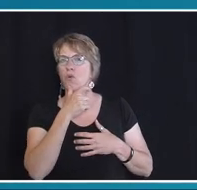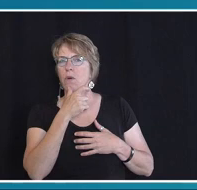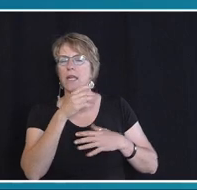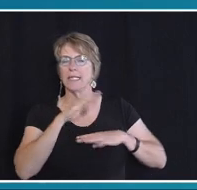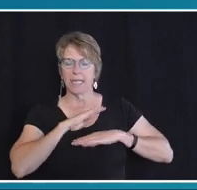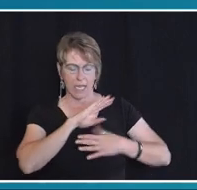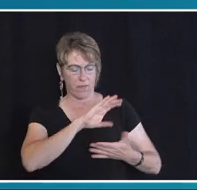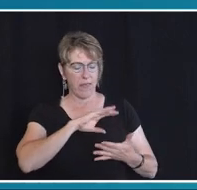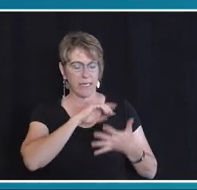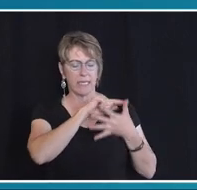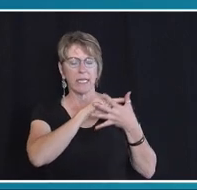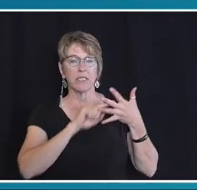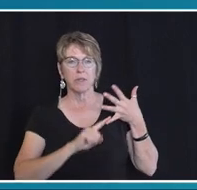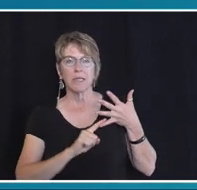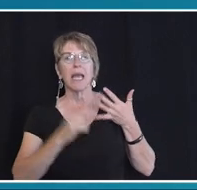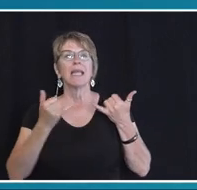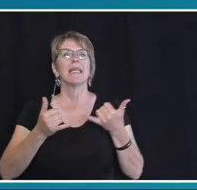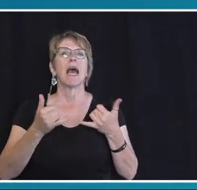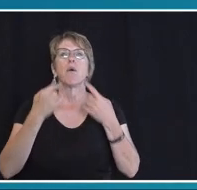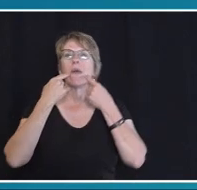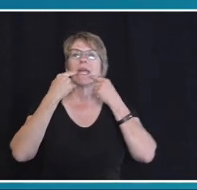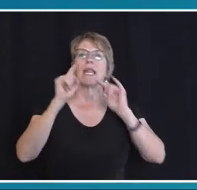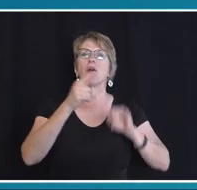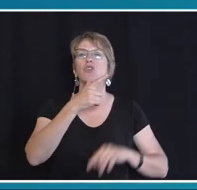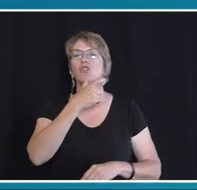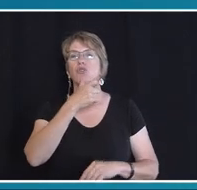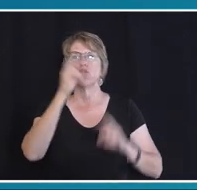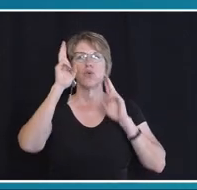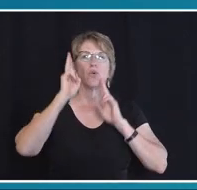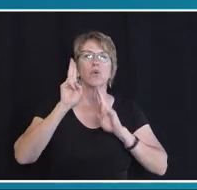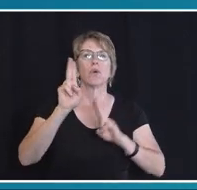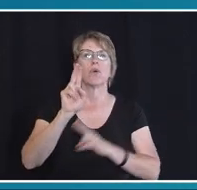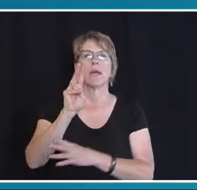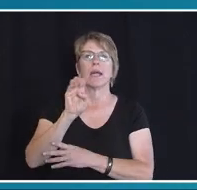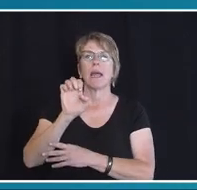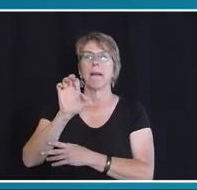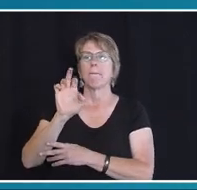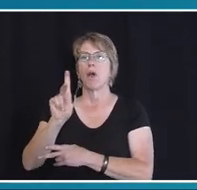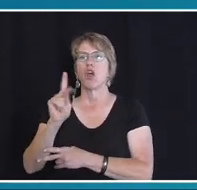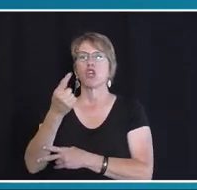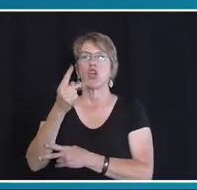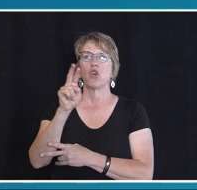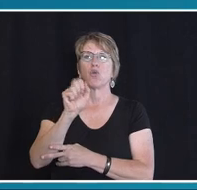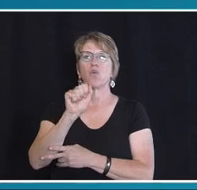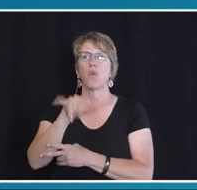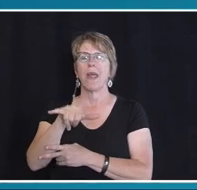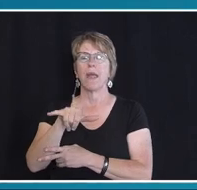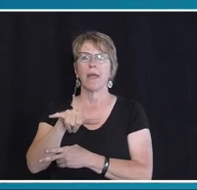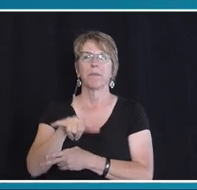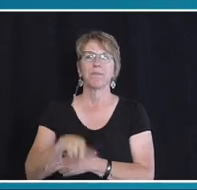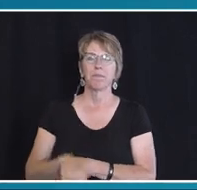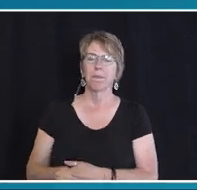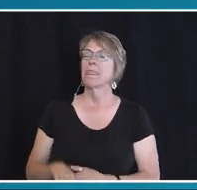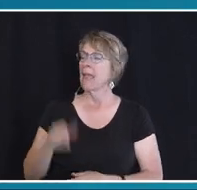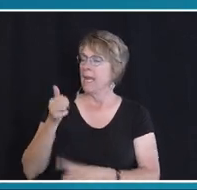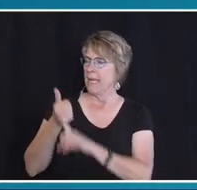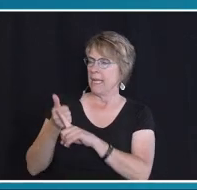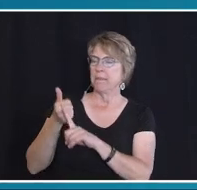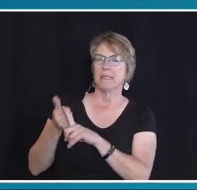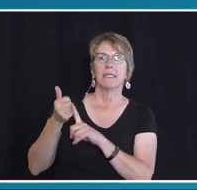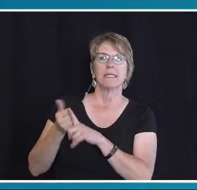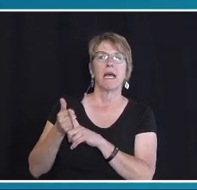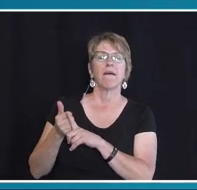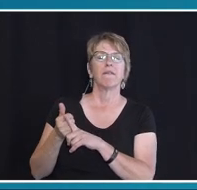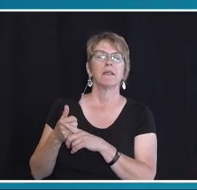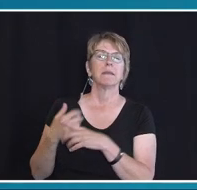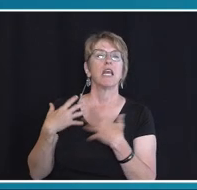more. We're happy to announce this year's honoree, Mark Gray. Mark has served as a Courage